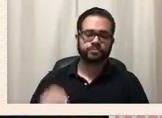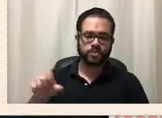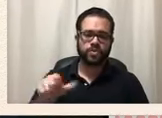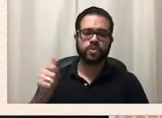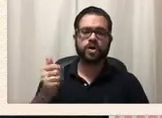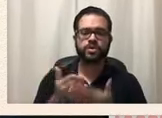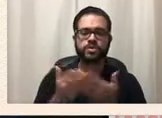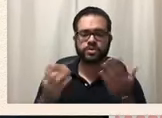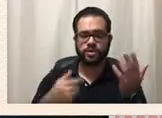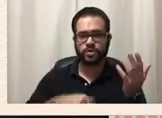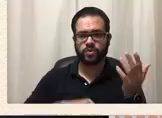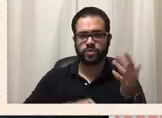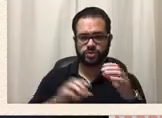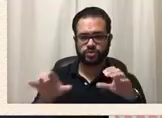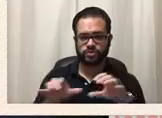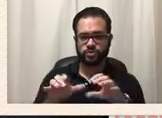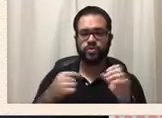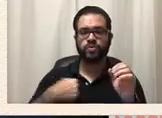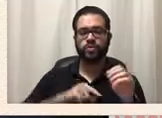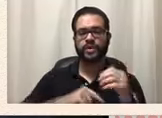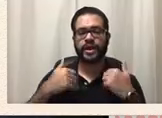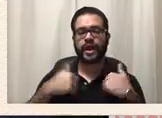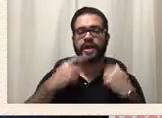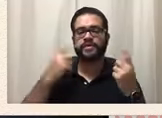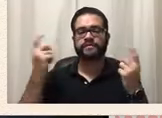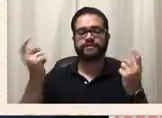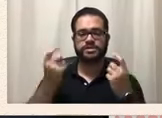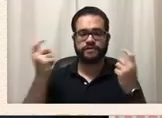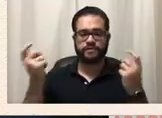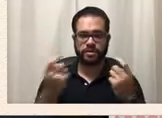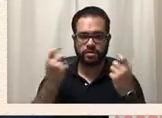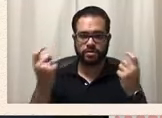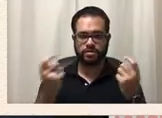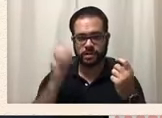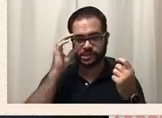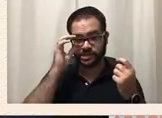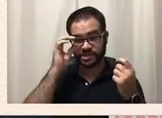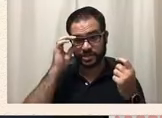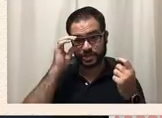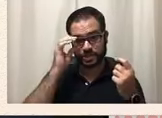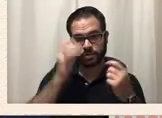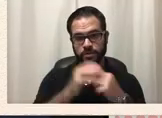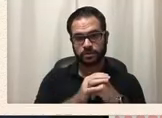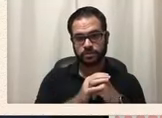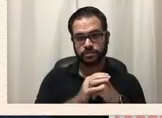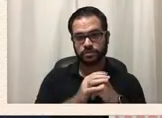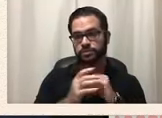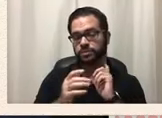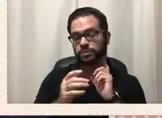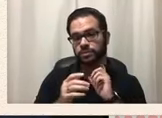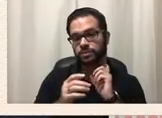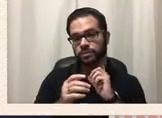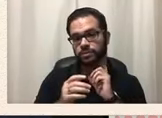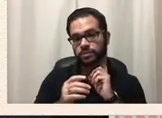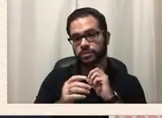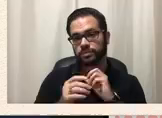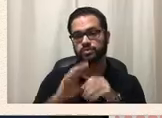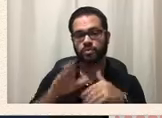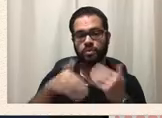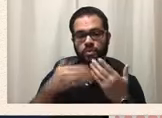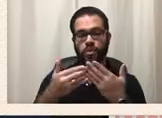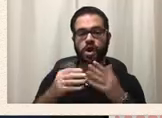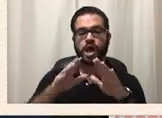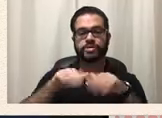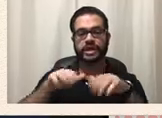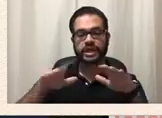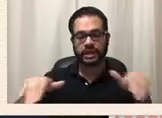basketball group that mentor kids on the courts. And I'm